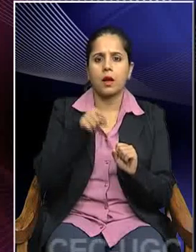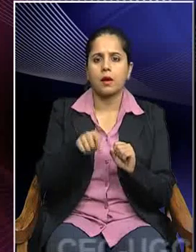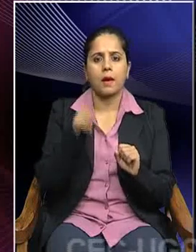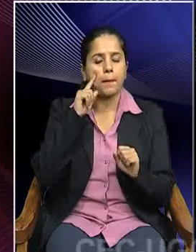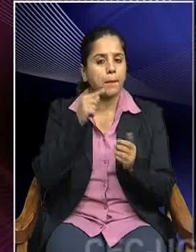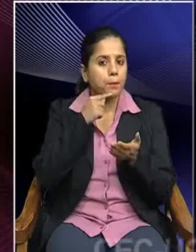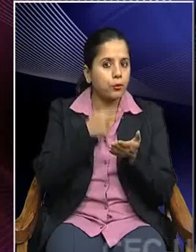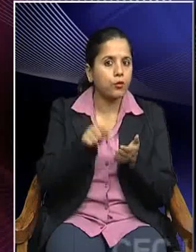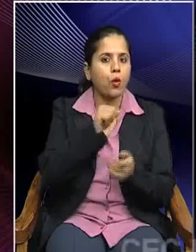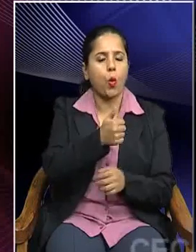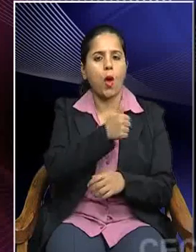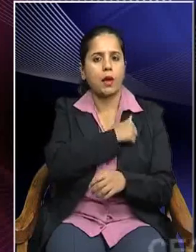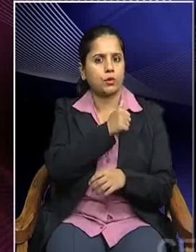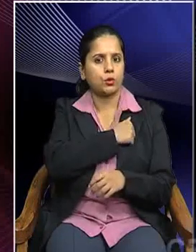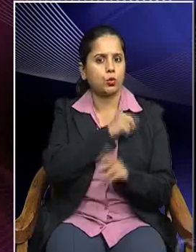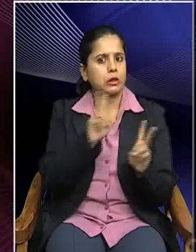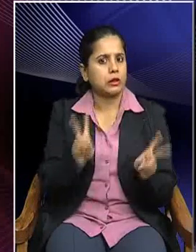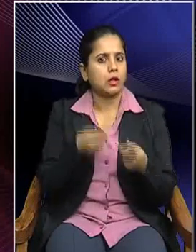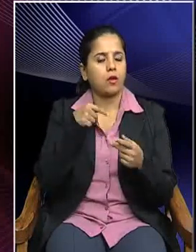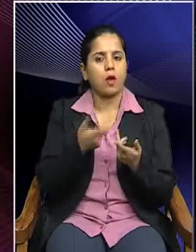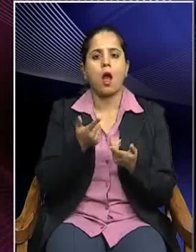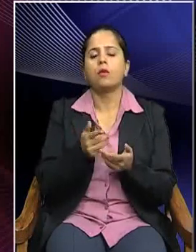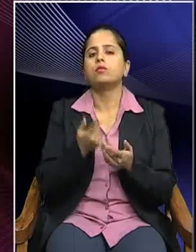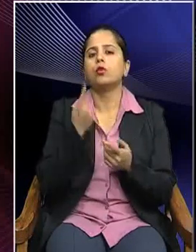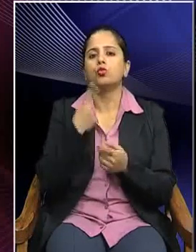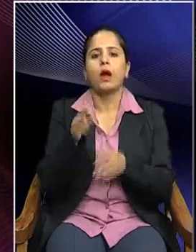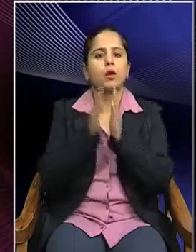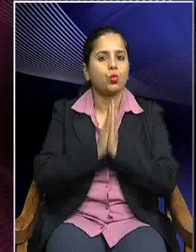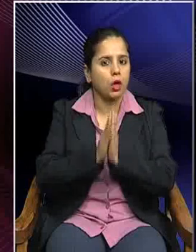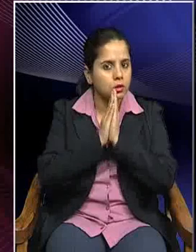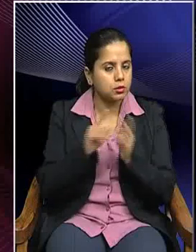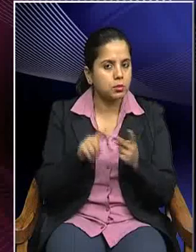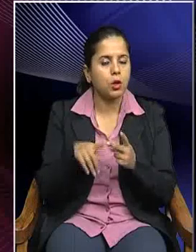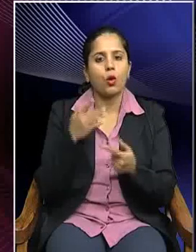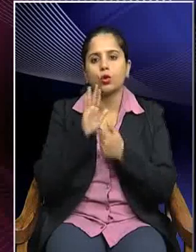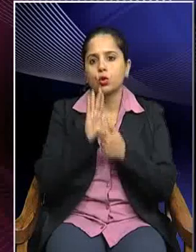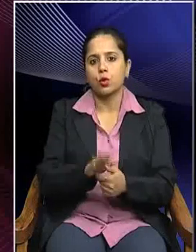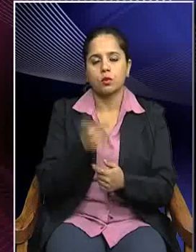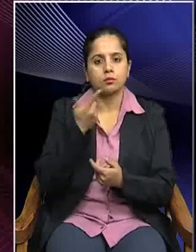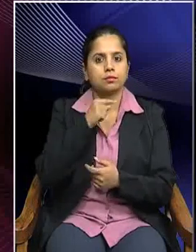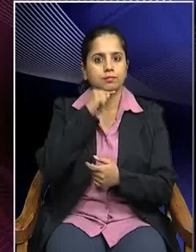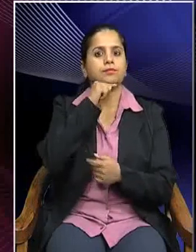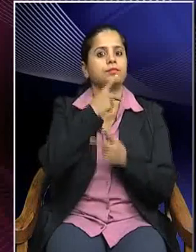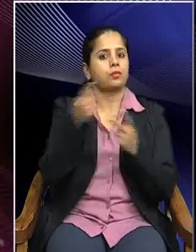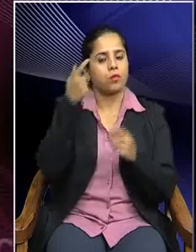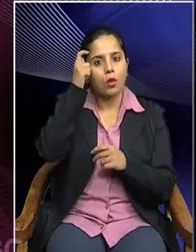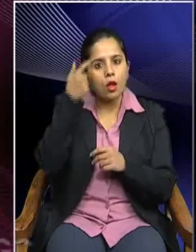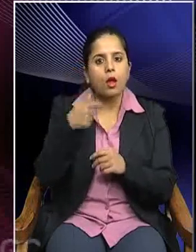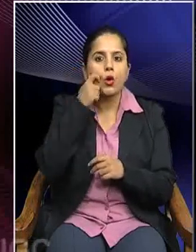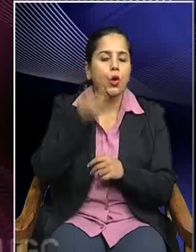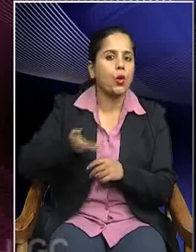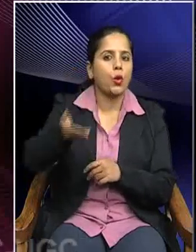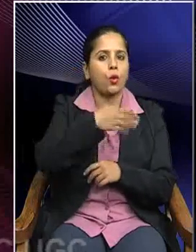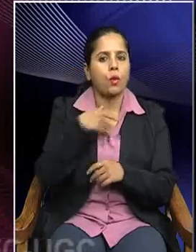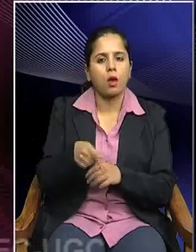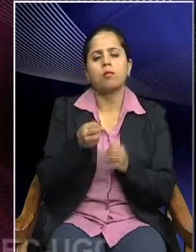approving attitude towards idol worship or representing divinity in human form, anthropomorphic forms